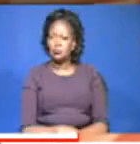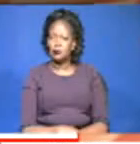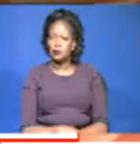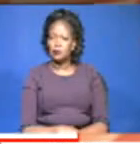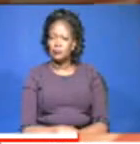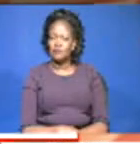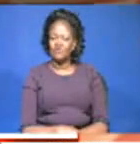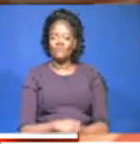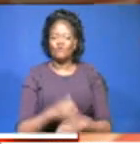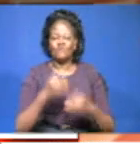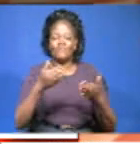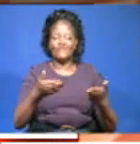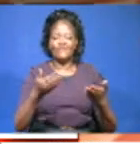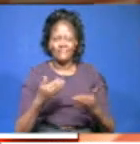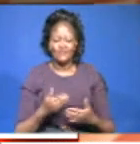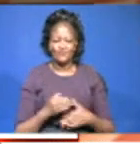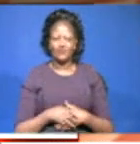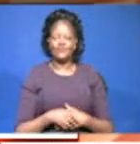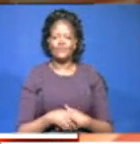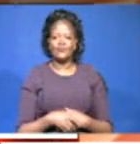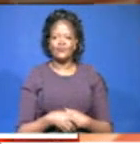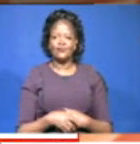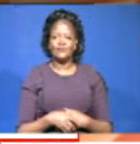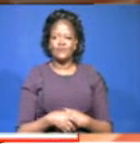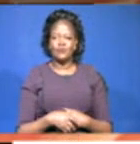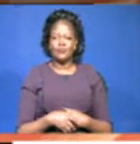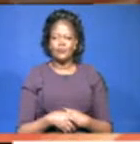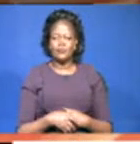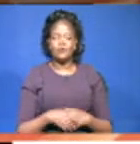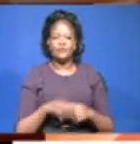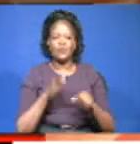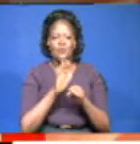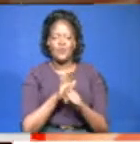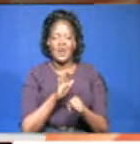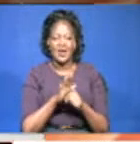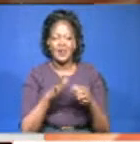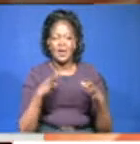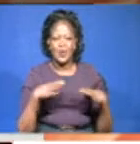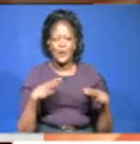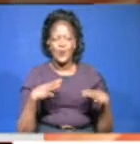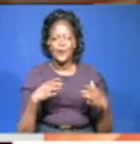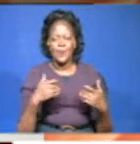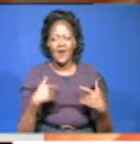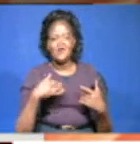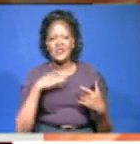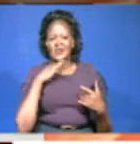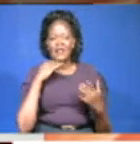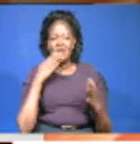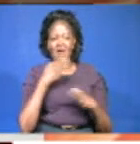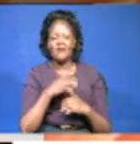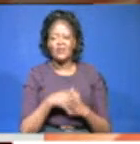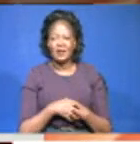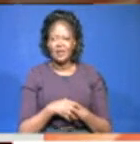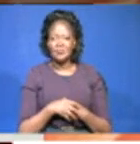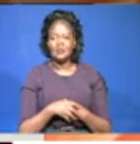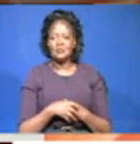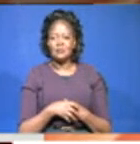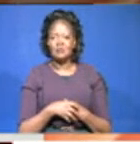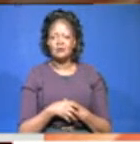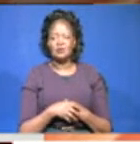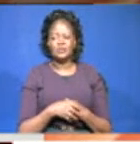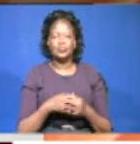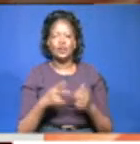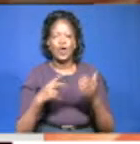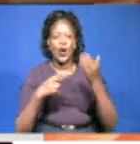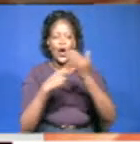Welcome back. Now, let's proceed. Dozens of people have died after a pedestrian suspension bridge collapsed in